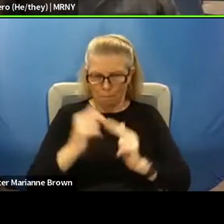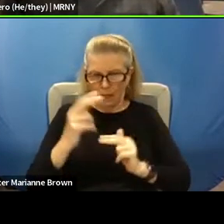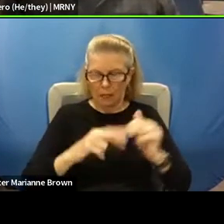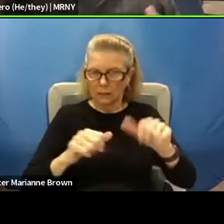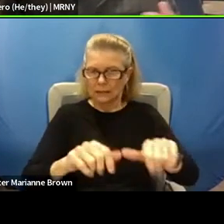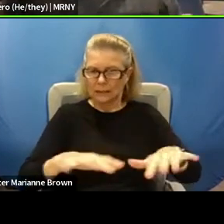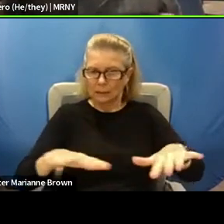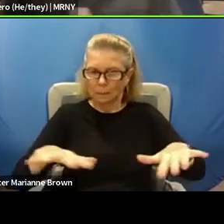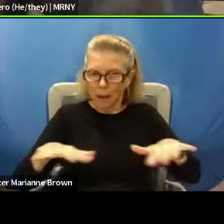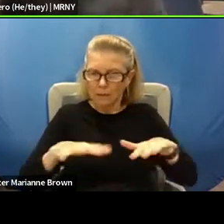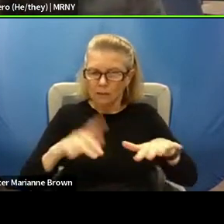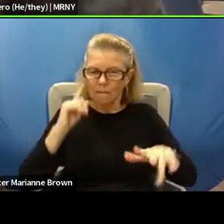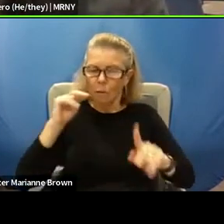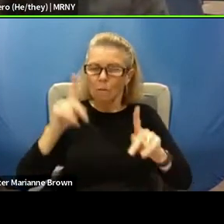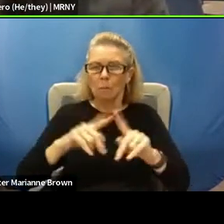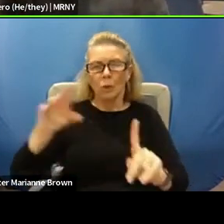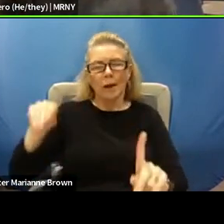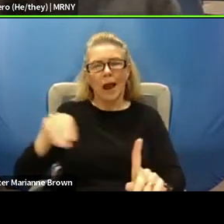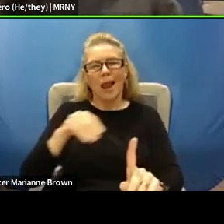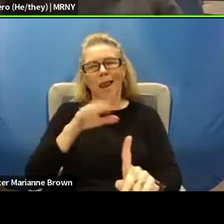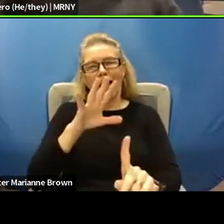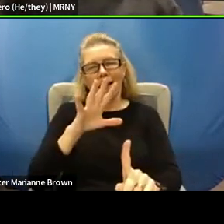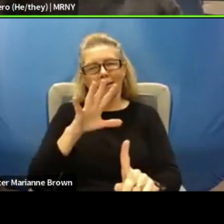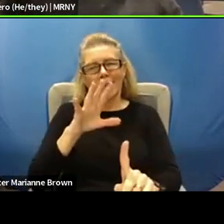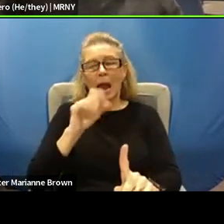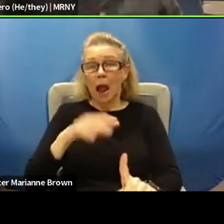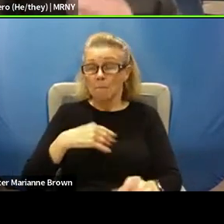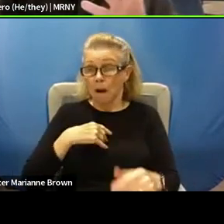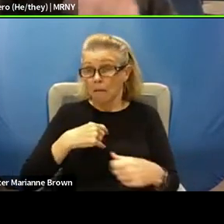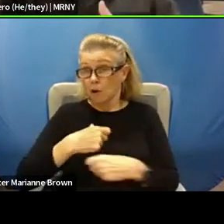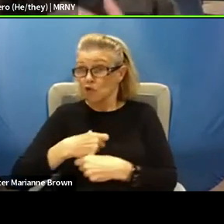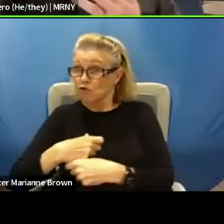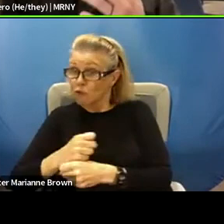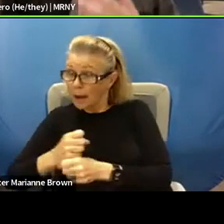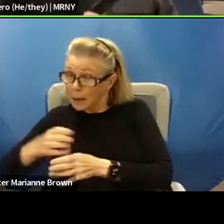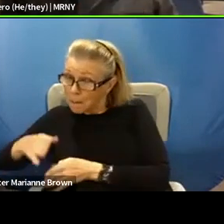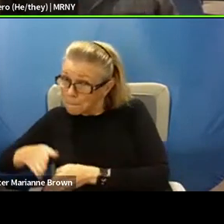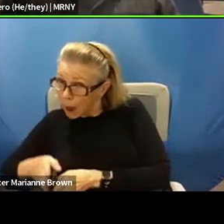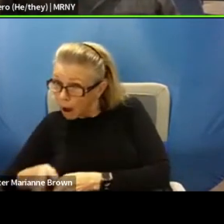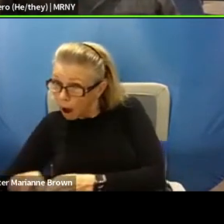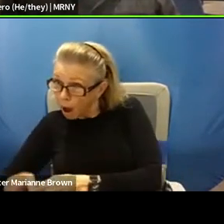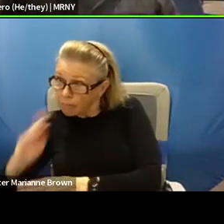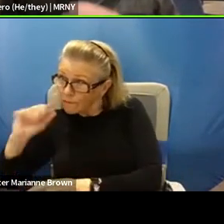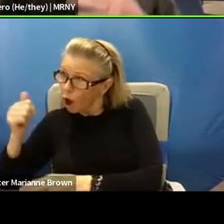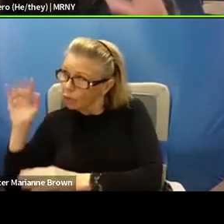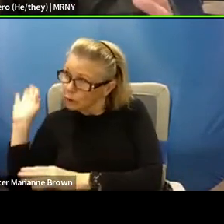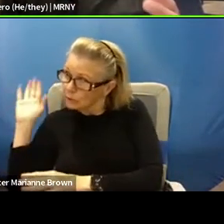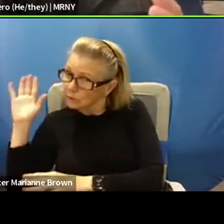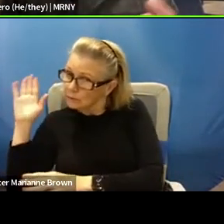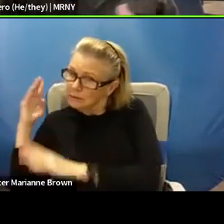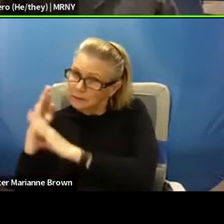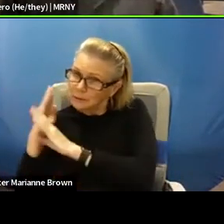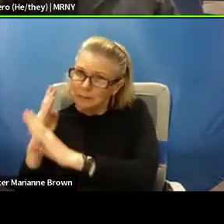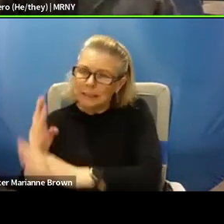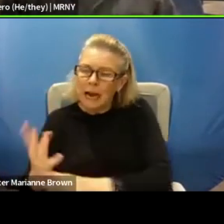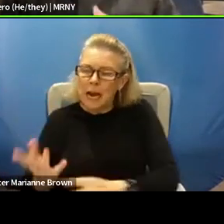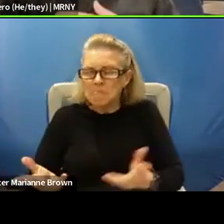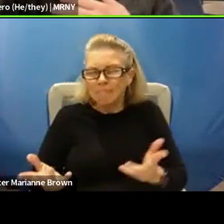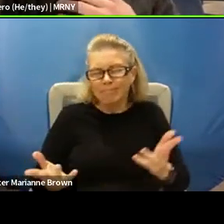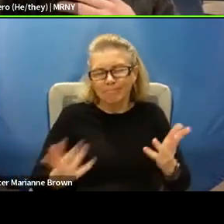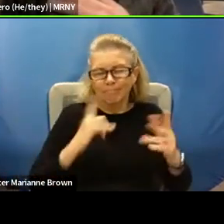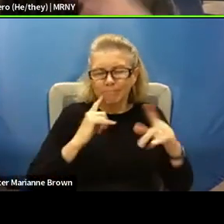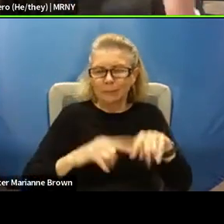light, or am I creating the path for others to come in? So I think it really depends. I have a lot of thoughts,